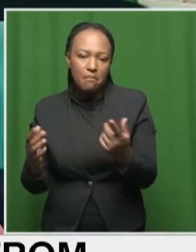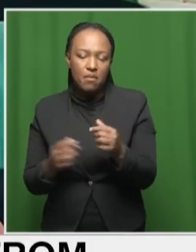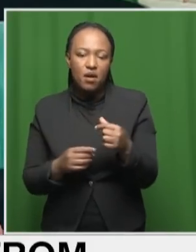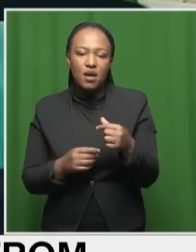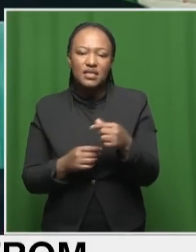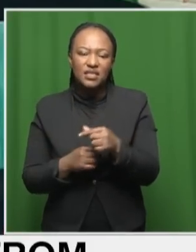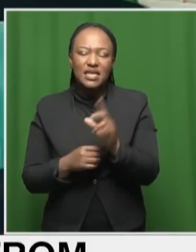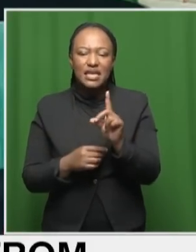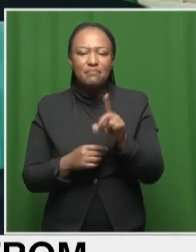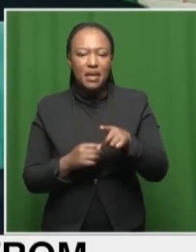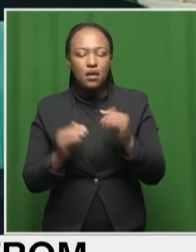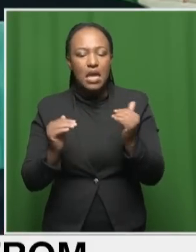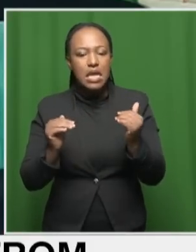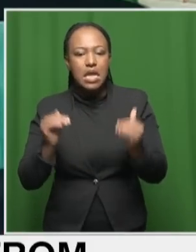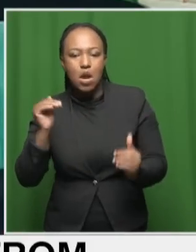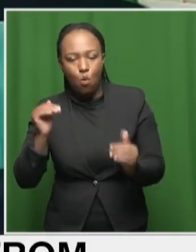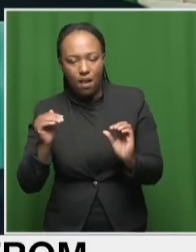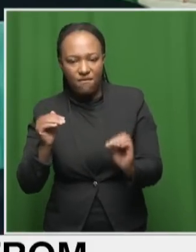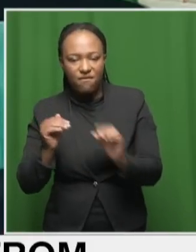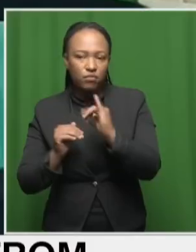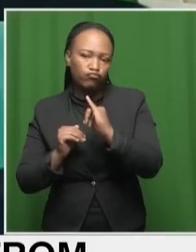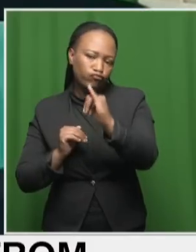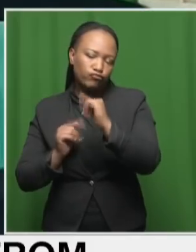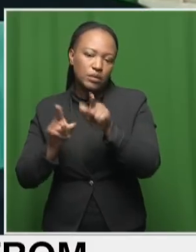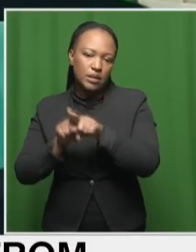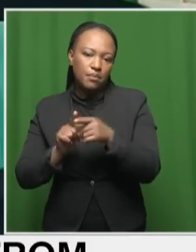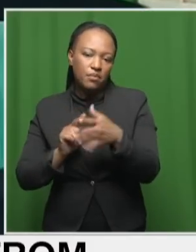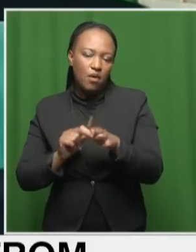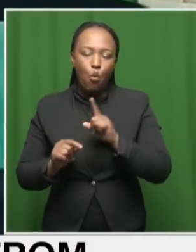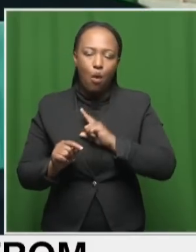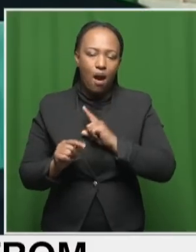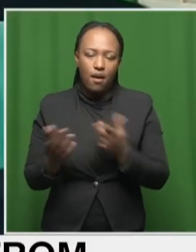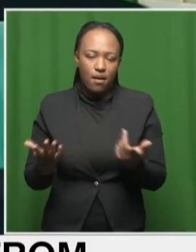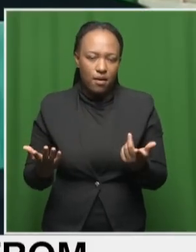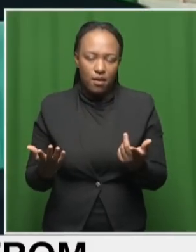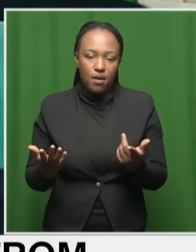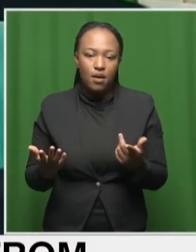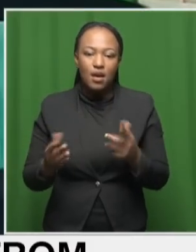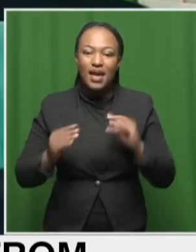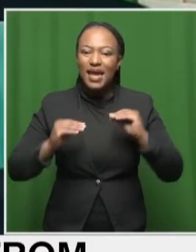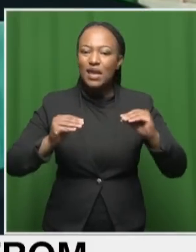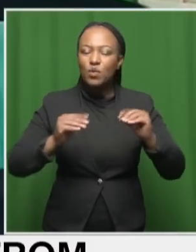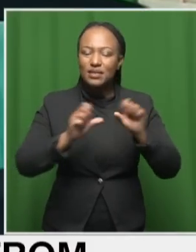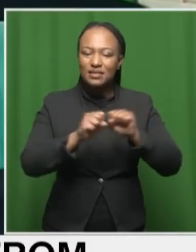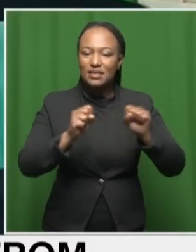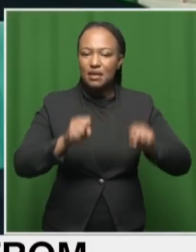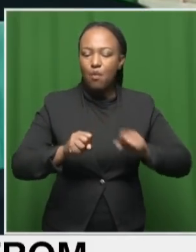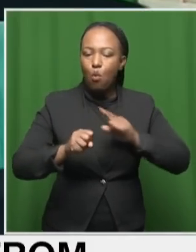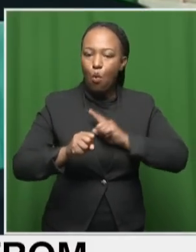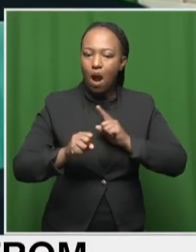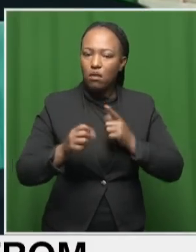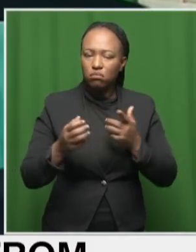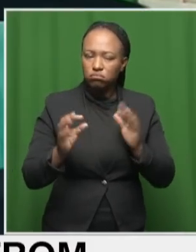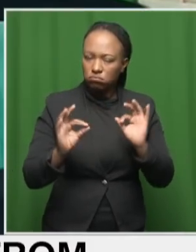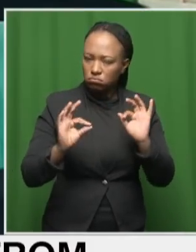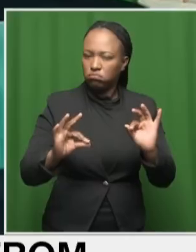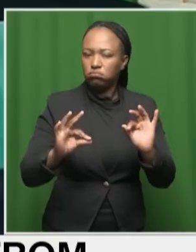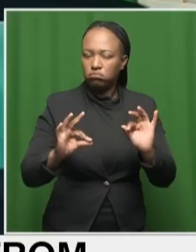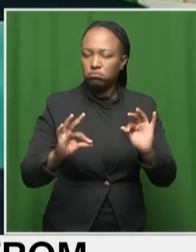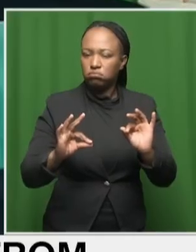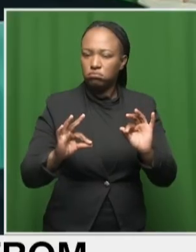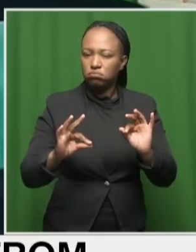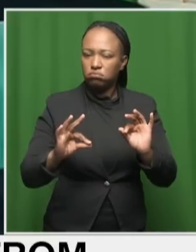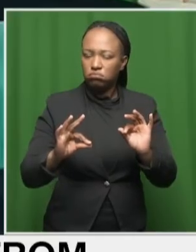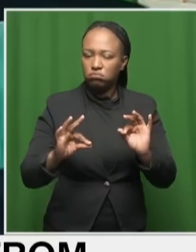unequal countries. And I think we need to start asking, why is that the case? Why is it that our education system is not delivering what it needs